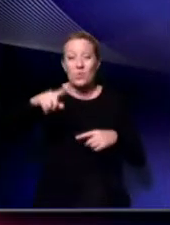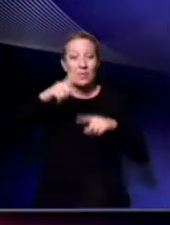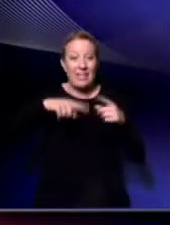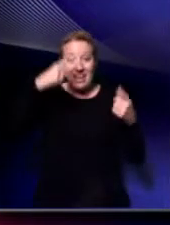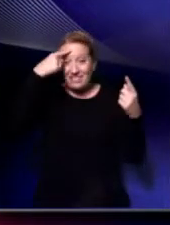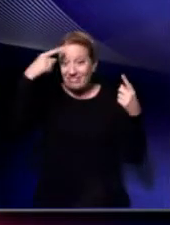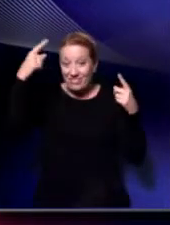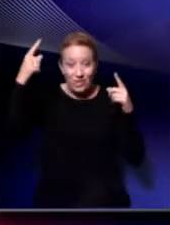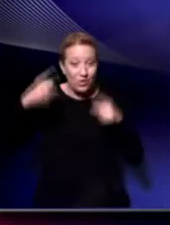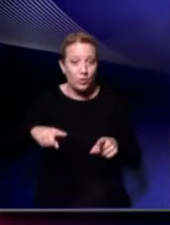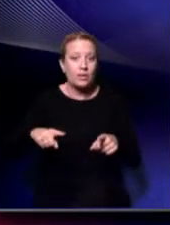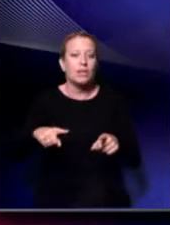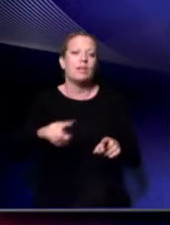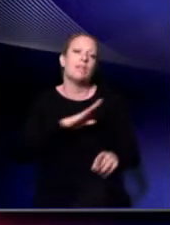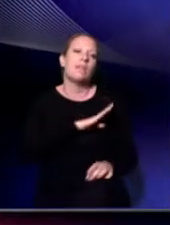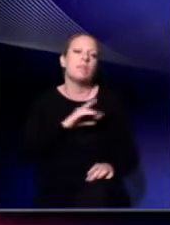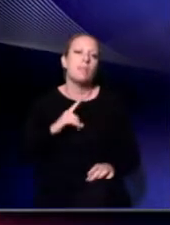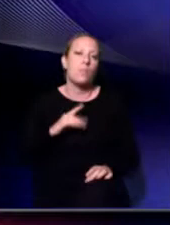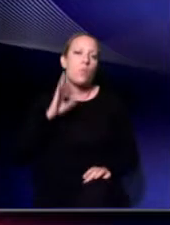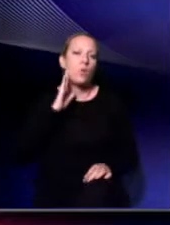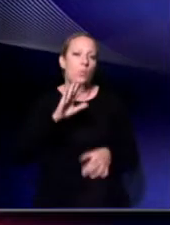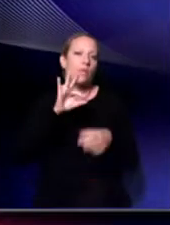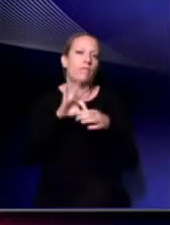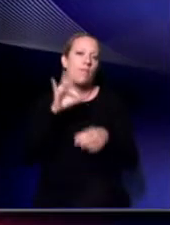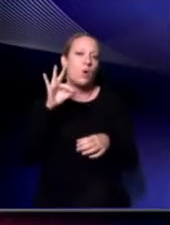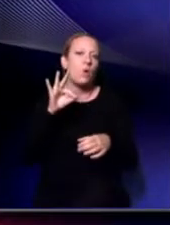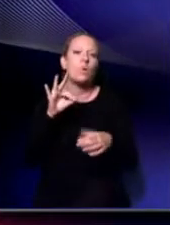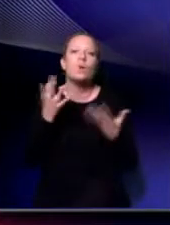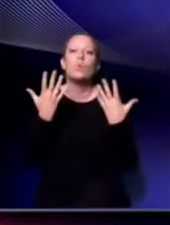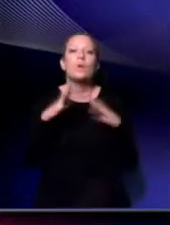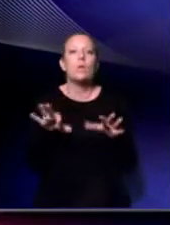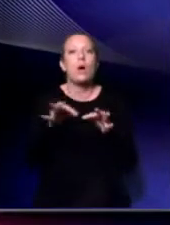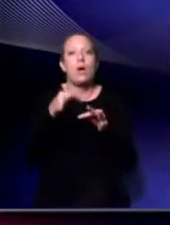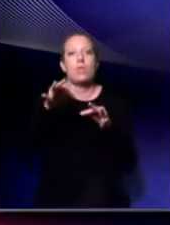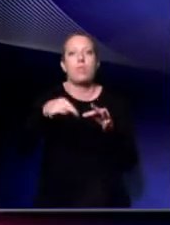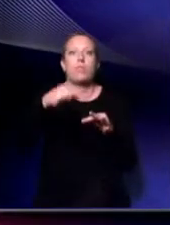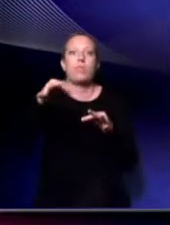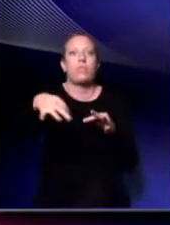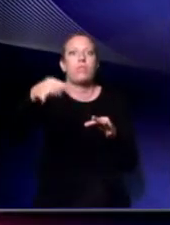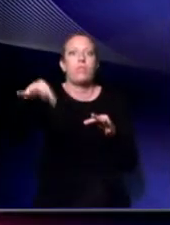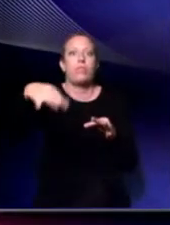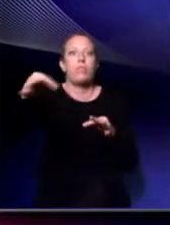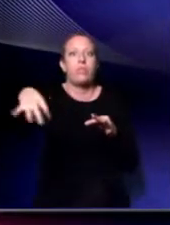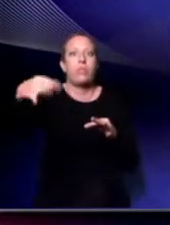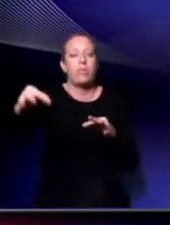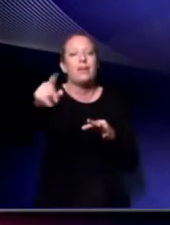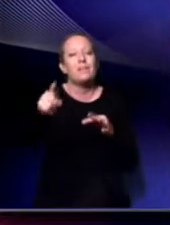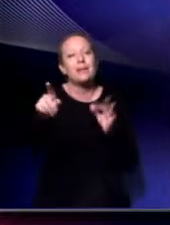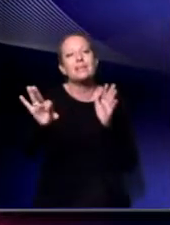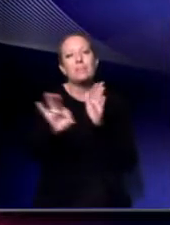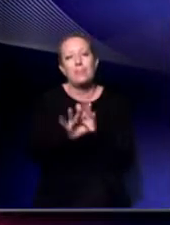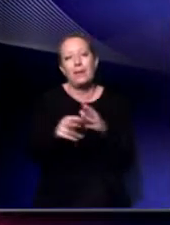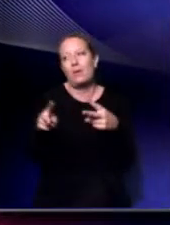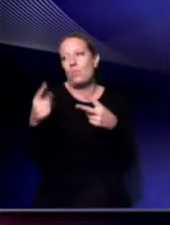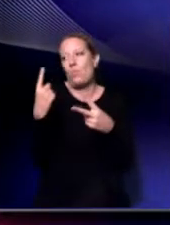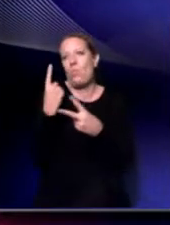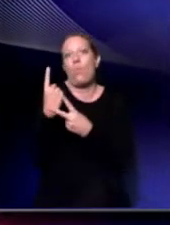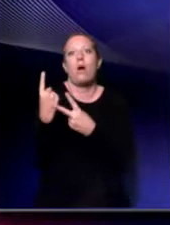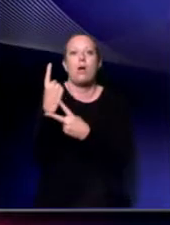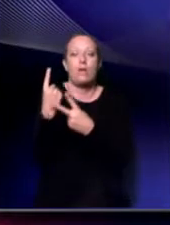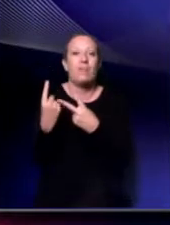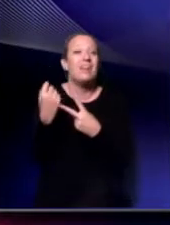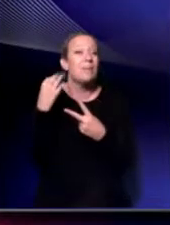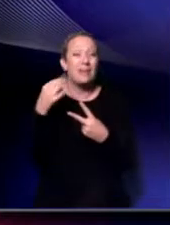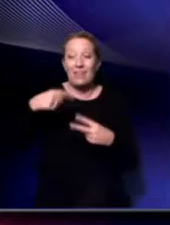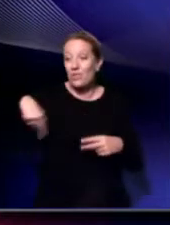decide. It'd be preferable that it doesn't go on in perpetuity and you pick somebody, but if that consensus can't happen, then it might have